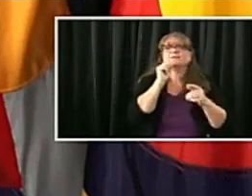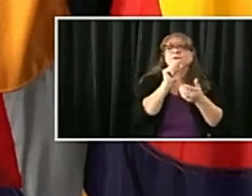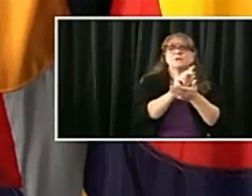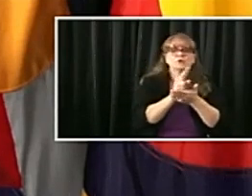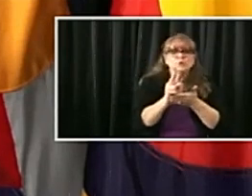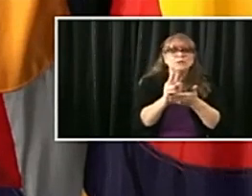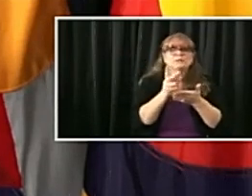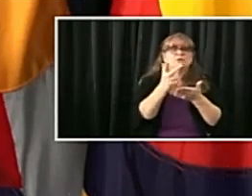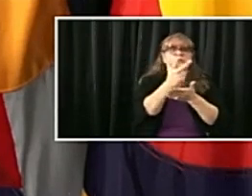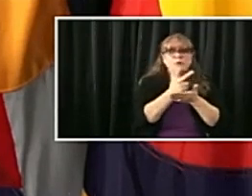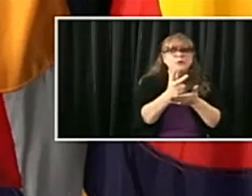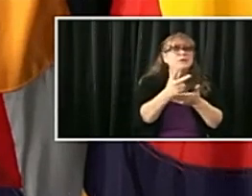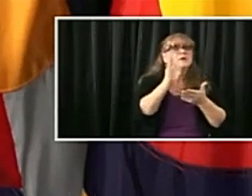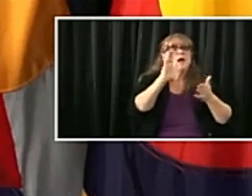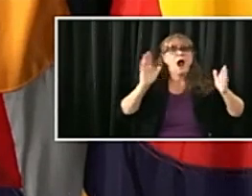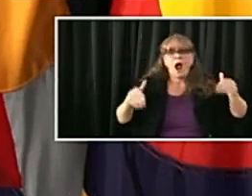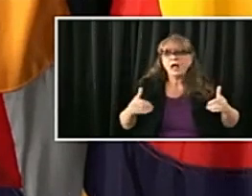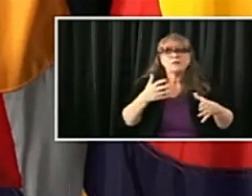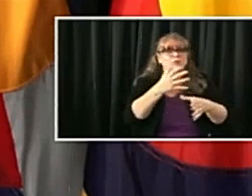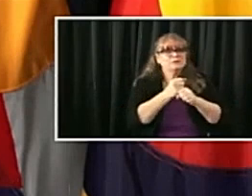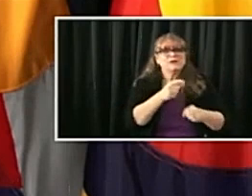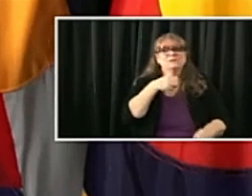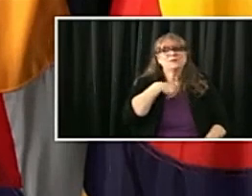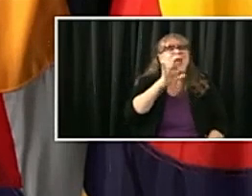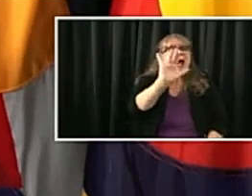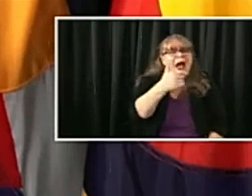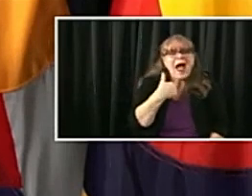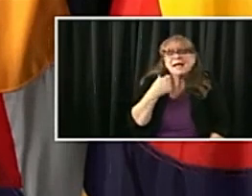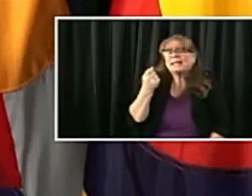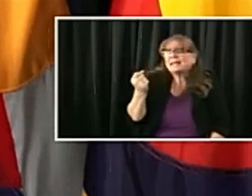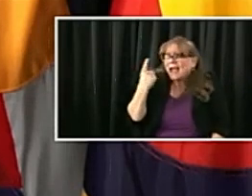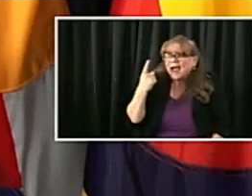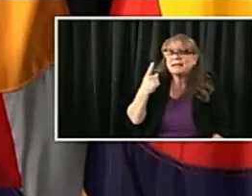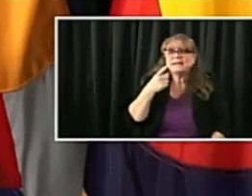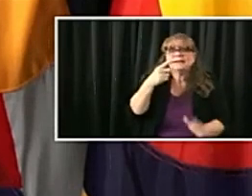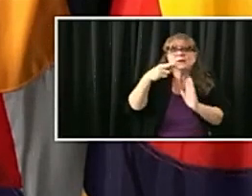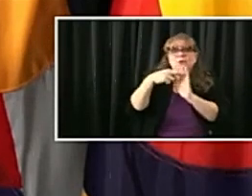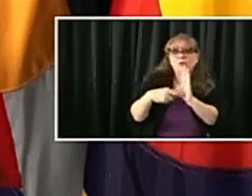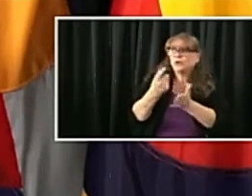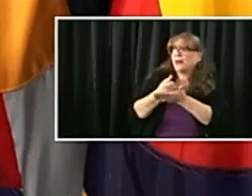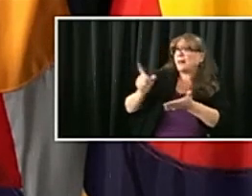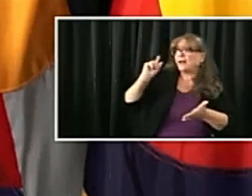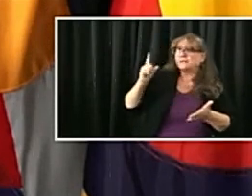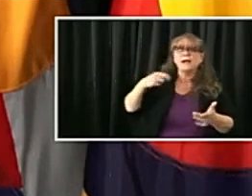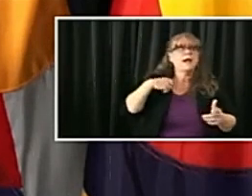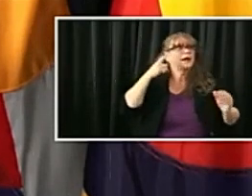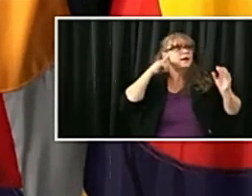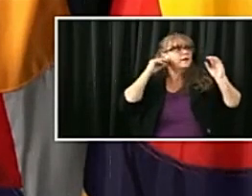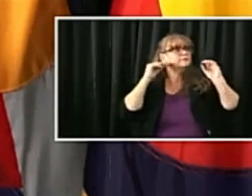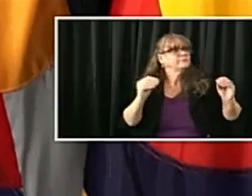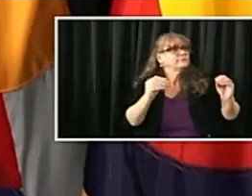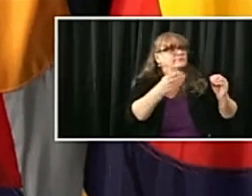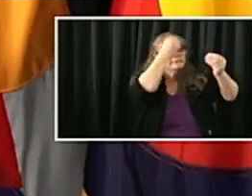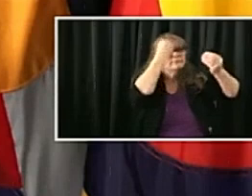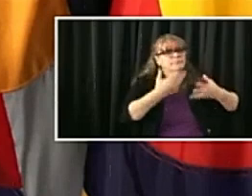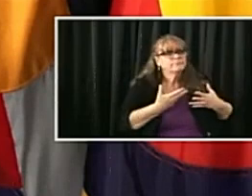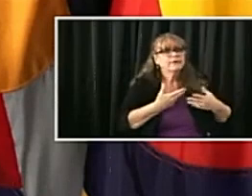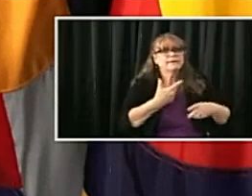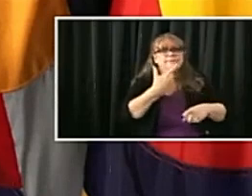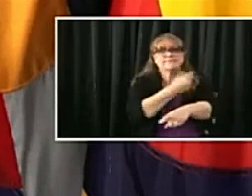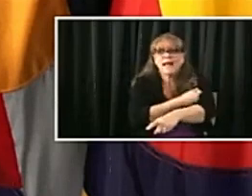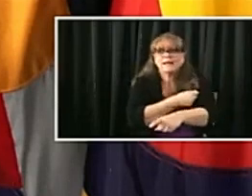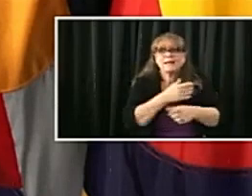after. And I get it. You might have signed up last week, and you might not have had the opportunity to get it yet, and it might not come up this week or next week. It might be the week